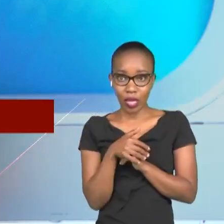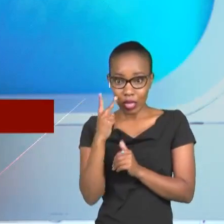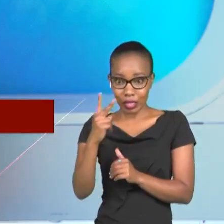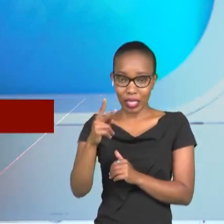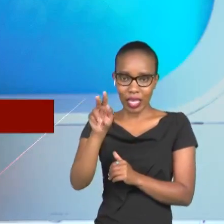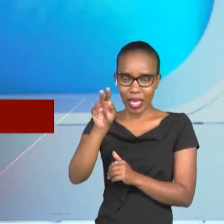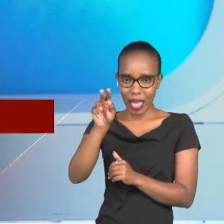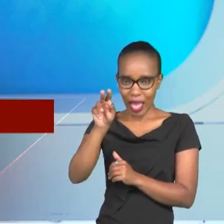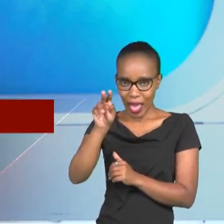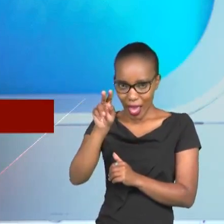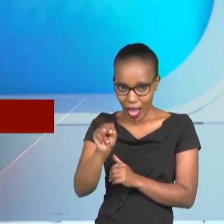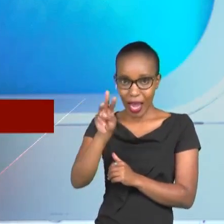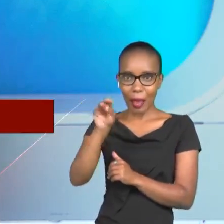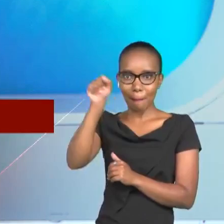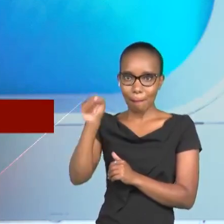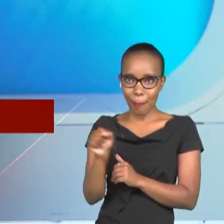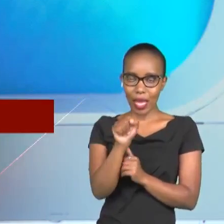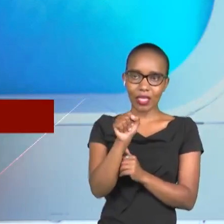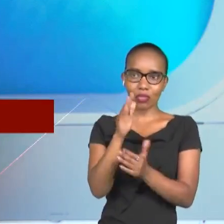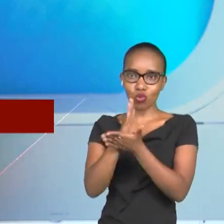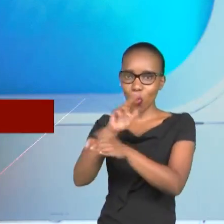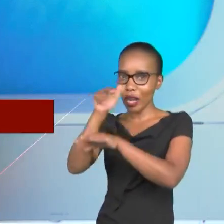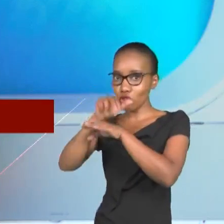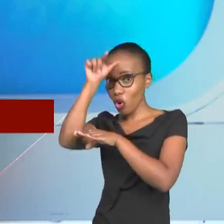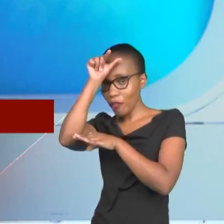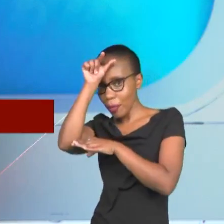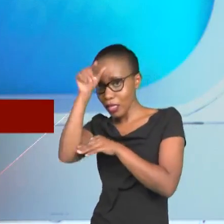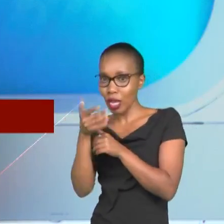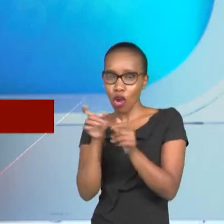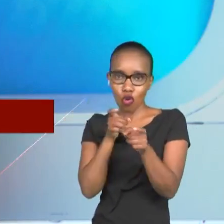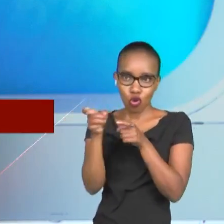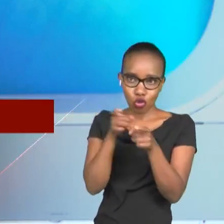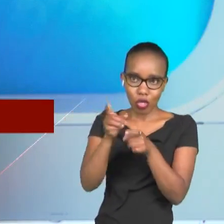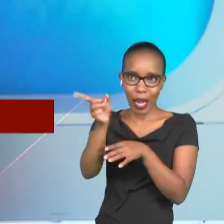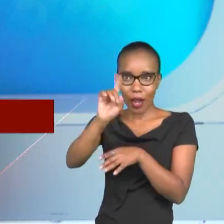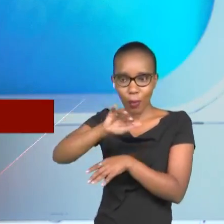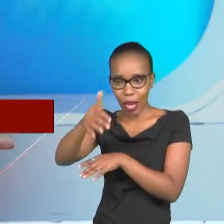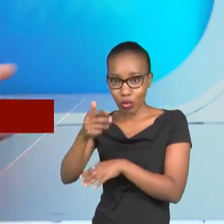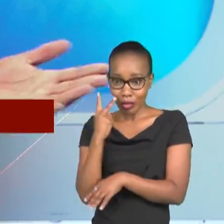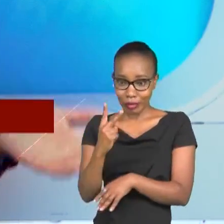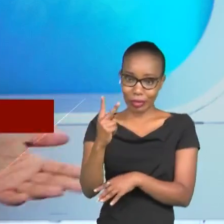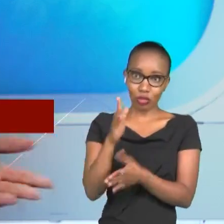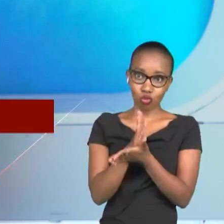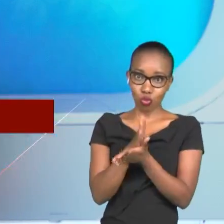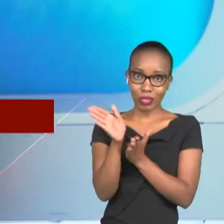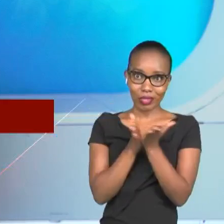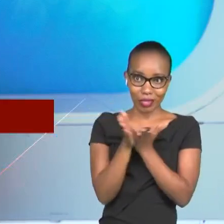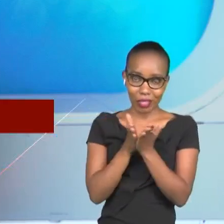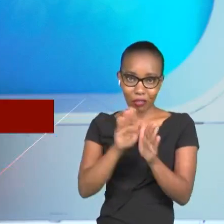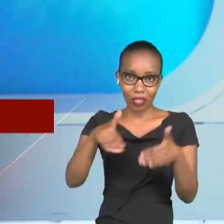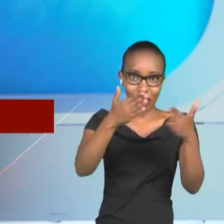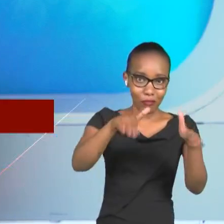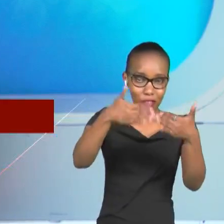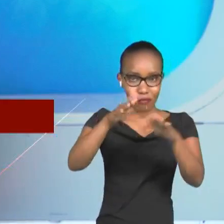NMS is currently doing, and NMS is pretty much, you know, national government taking over the leadership of Nairobi County. We can see how service delivery has been